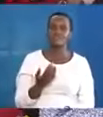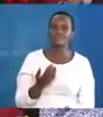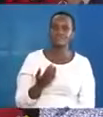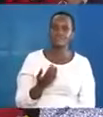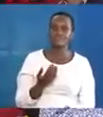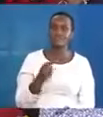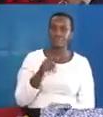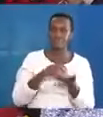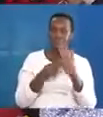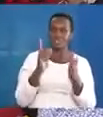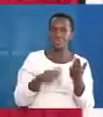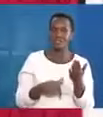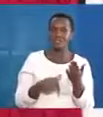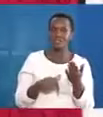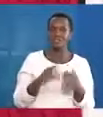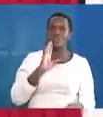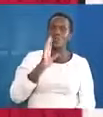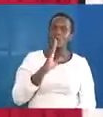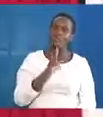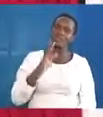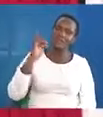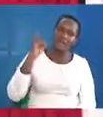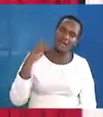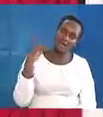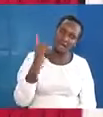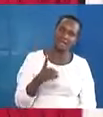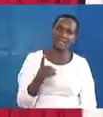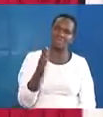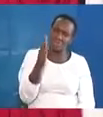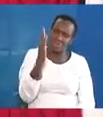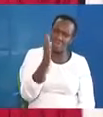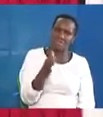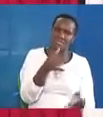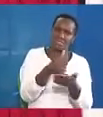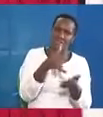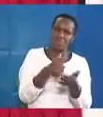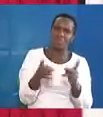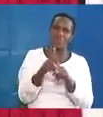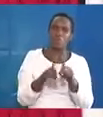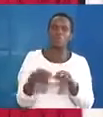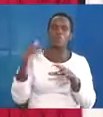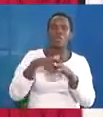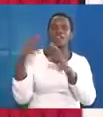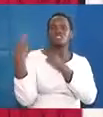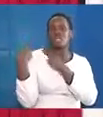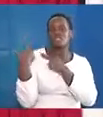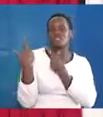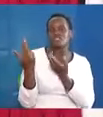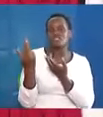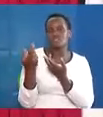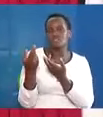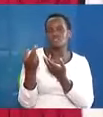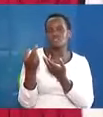This means that they will be directly involved and be in charge of